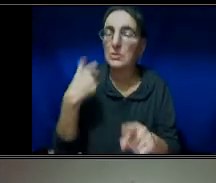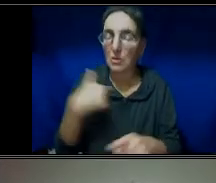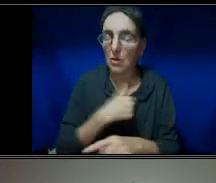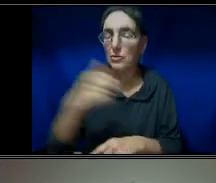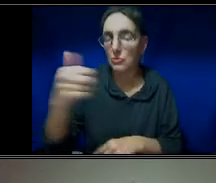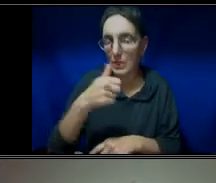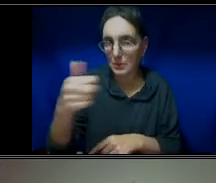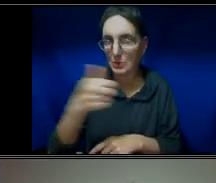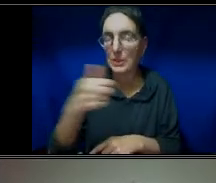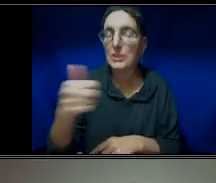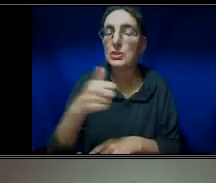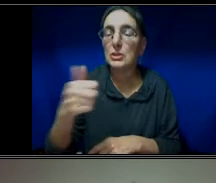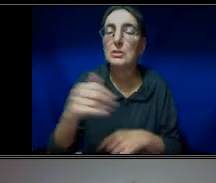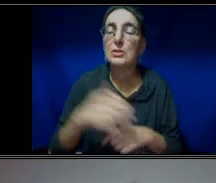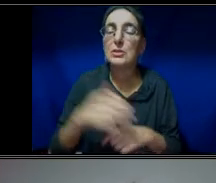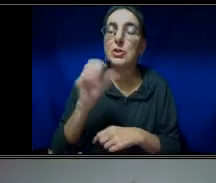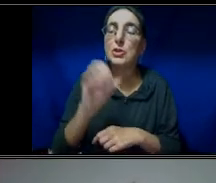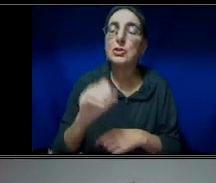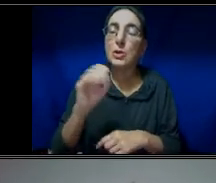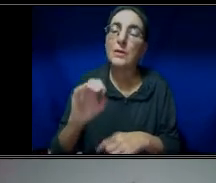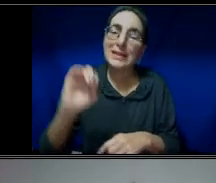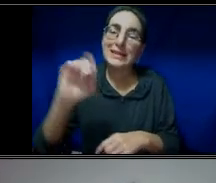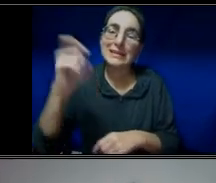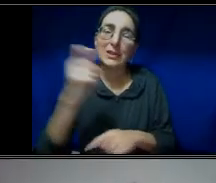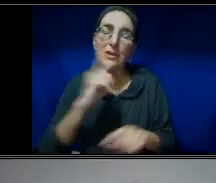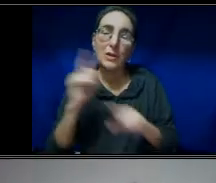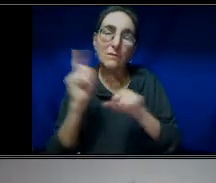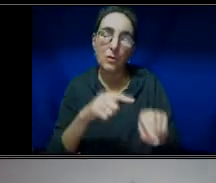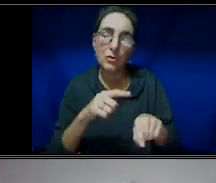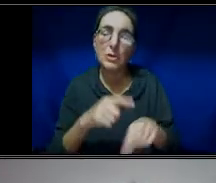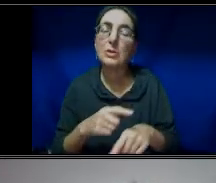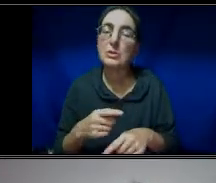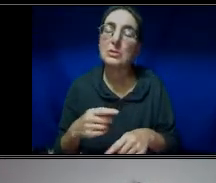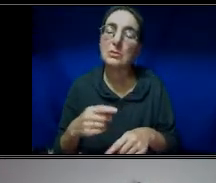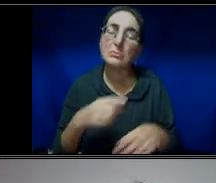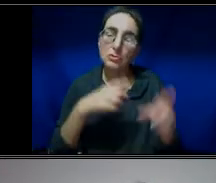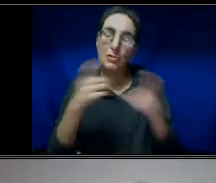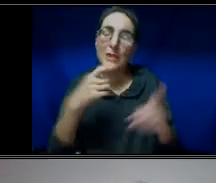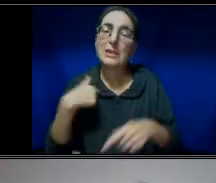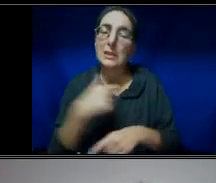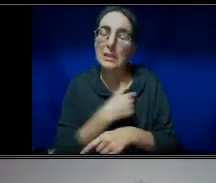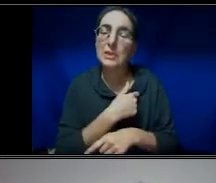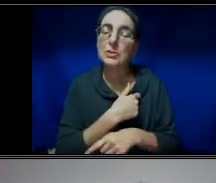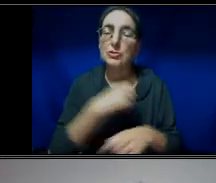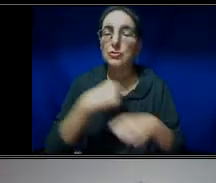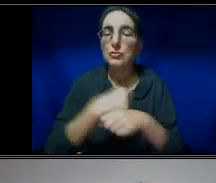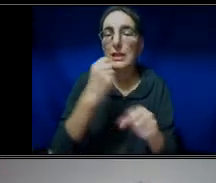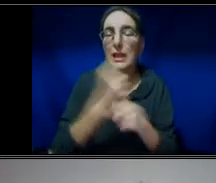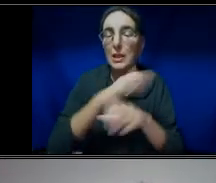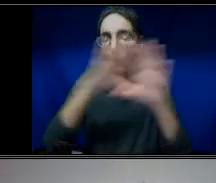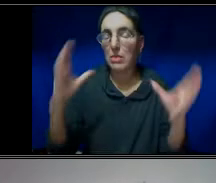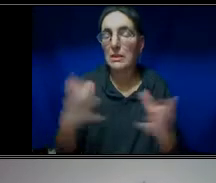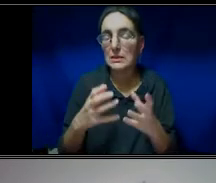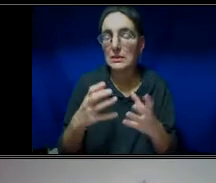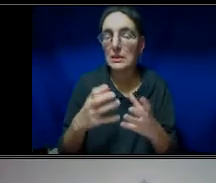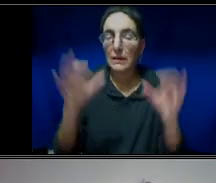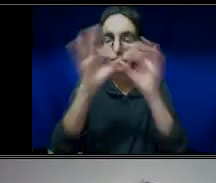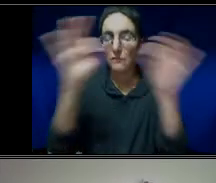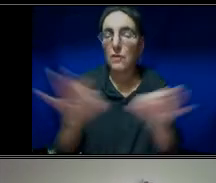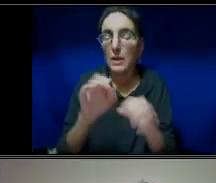executive orders directed us here at CalSTA to create a holistic framework to leverage the more than $5